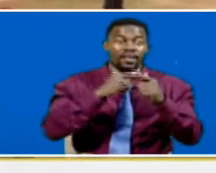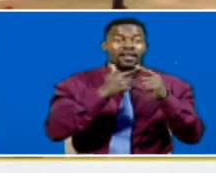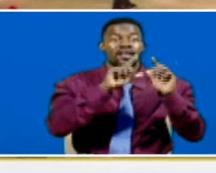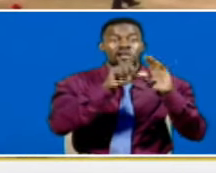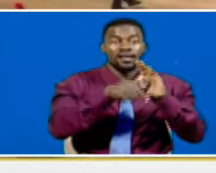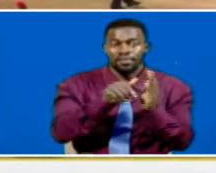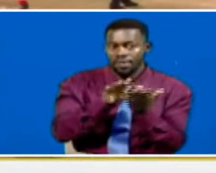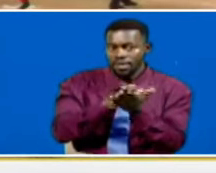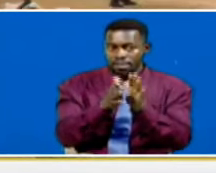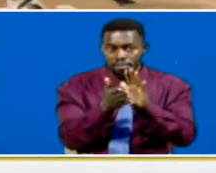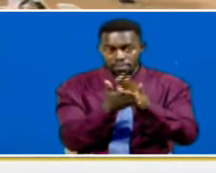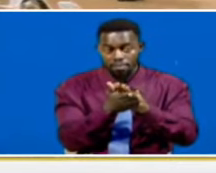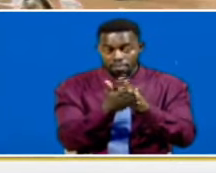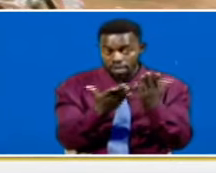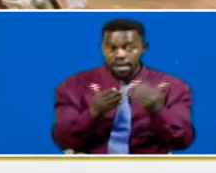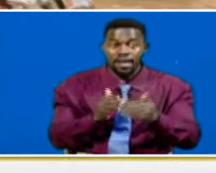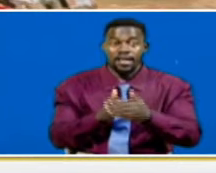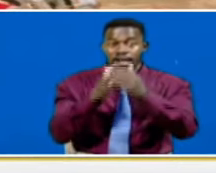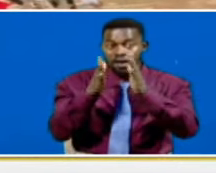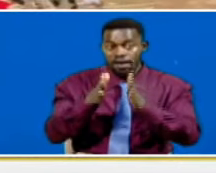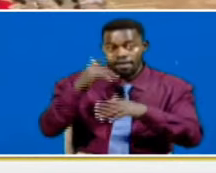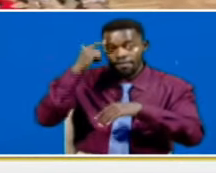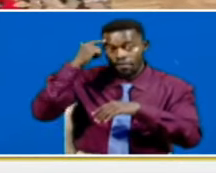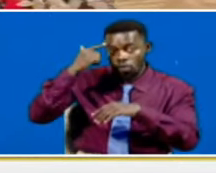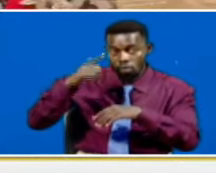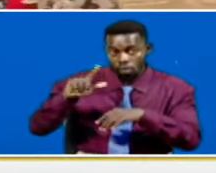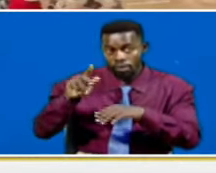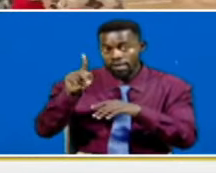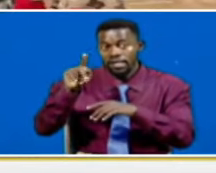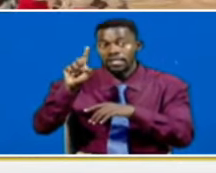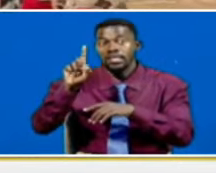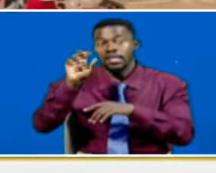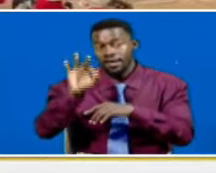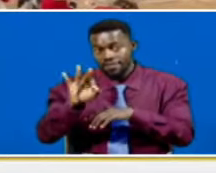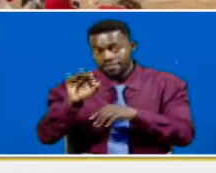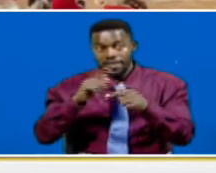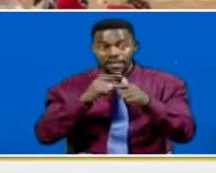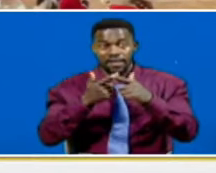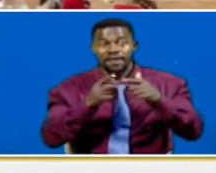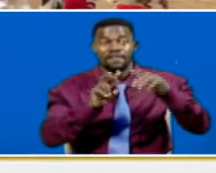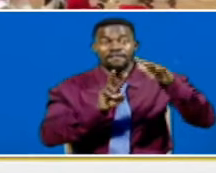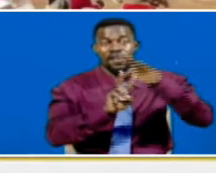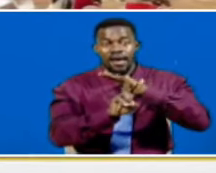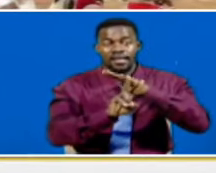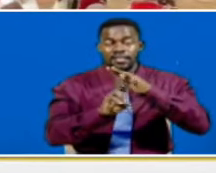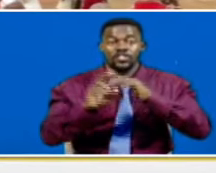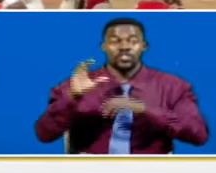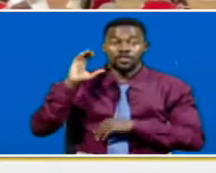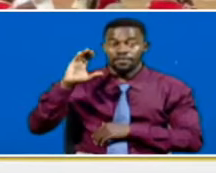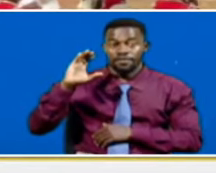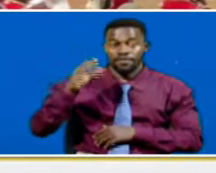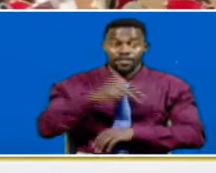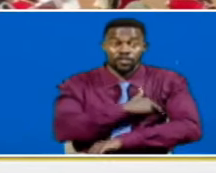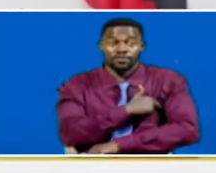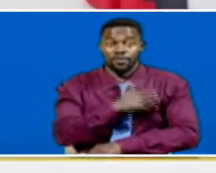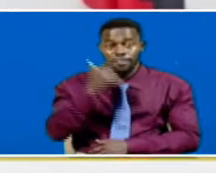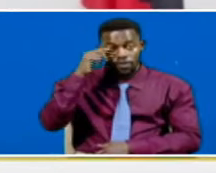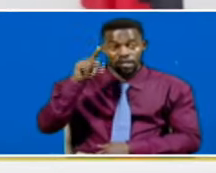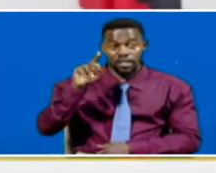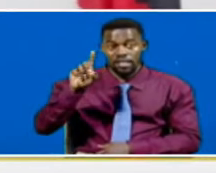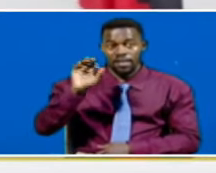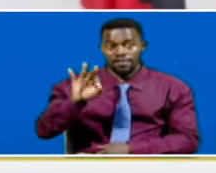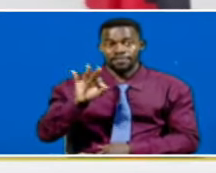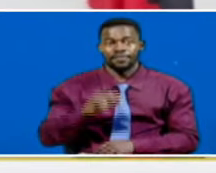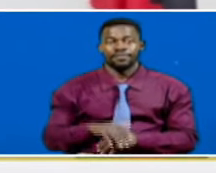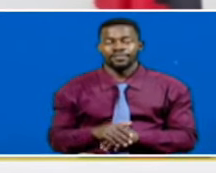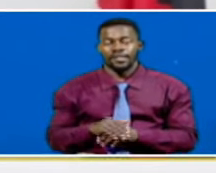commander of the Kenya Air Force and then the vice chief of the KDF before assuming command of the military in early May. That I